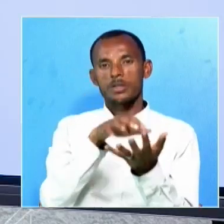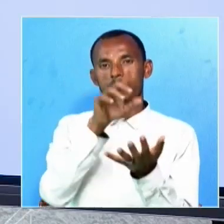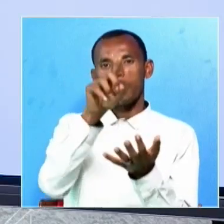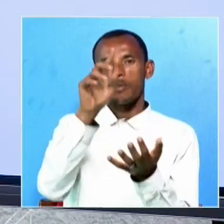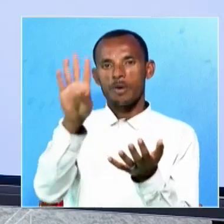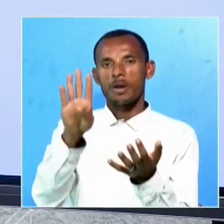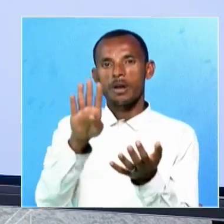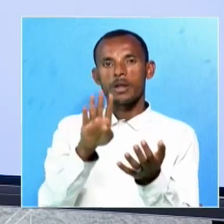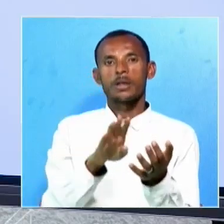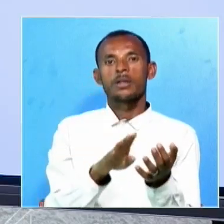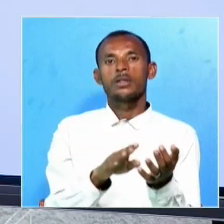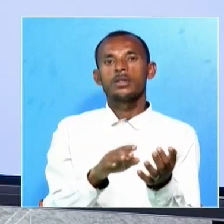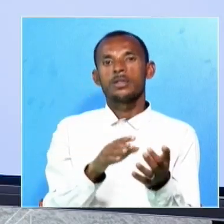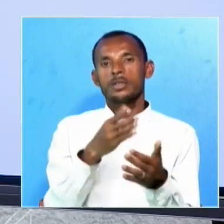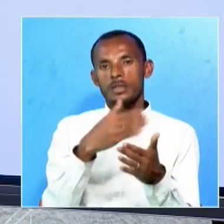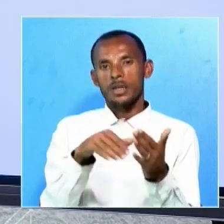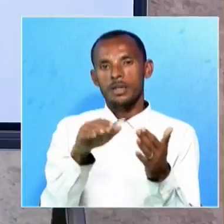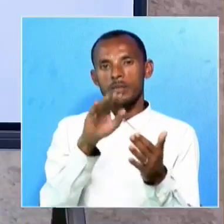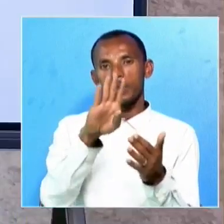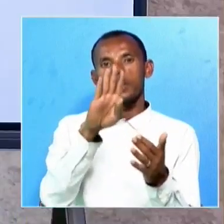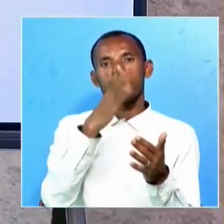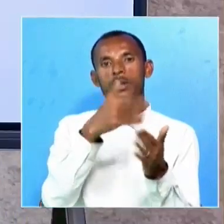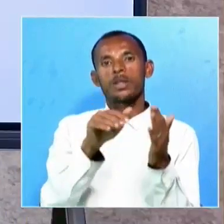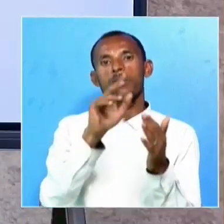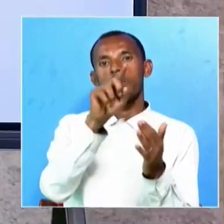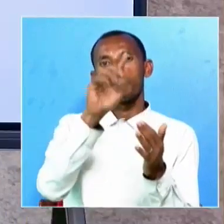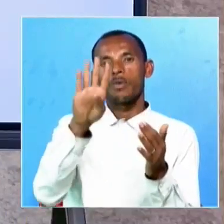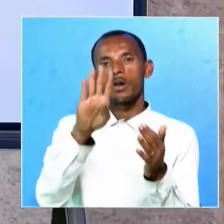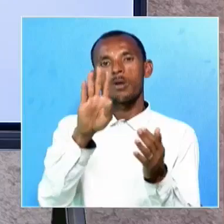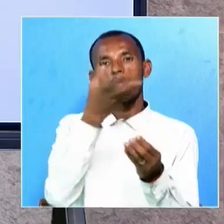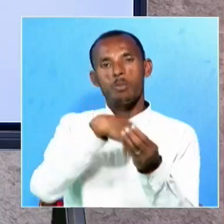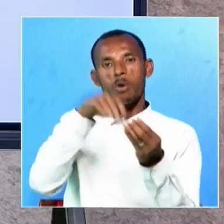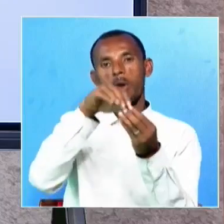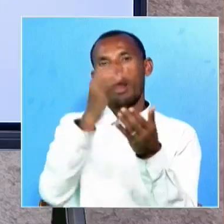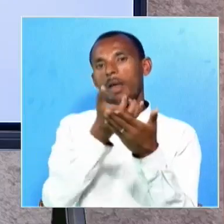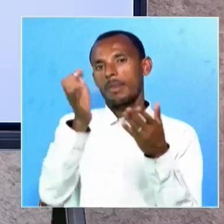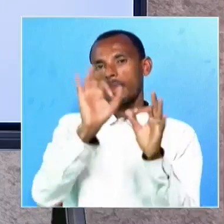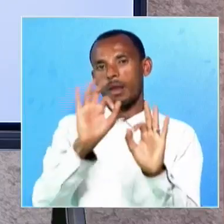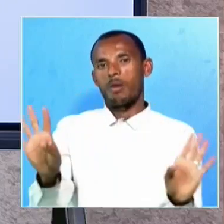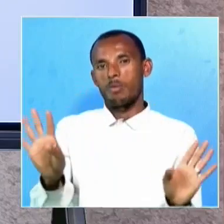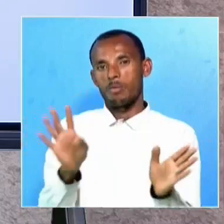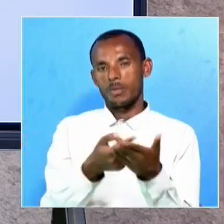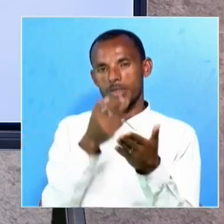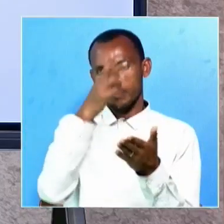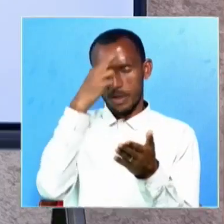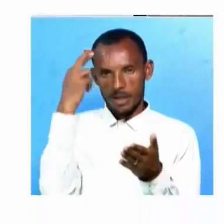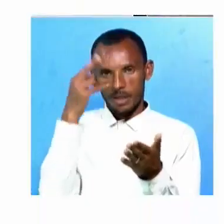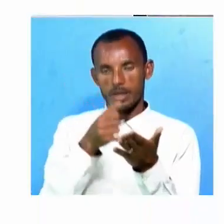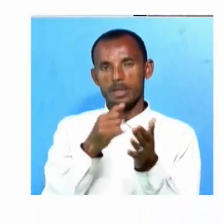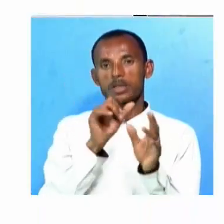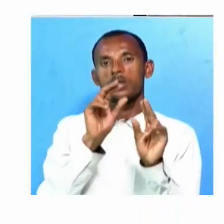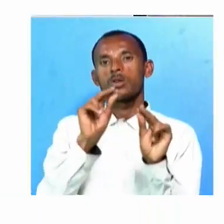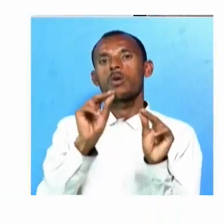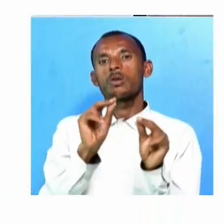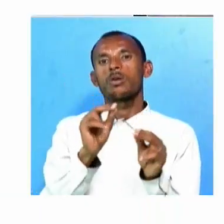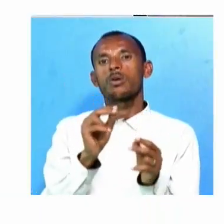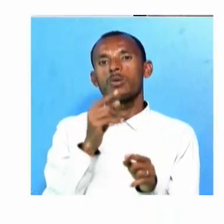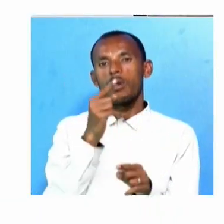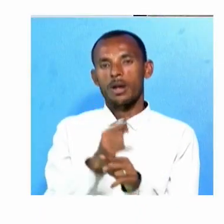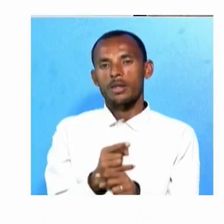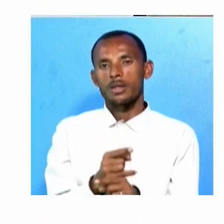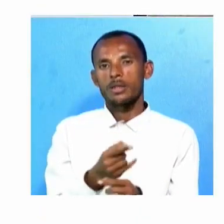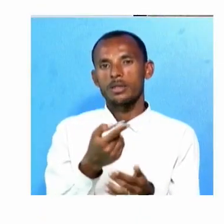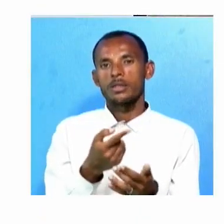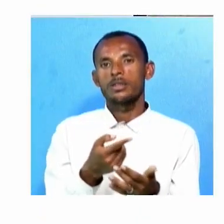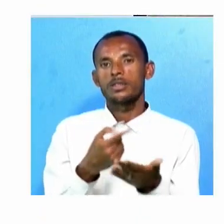A contains 1, 4. This set has no more elements. Because of that, it's not correct. Therefore, this is a